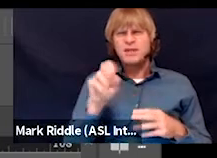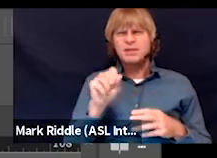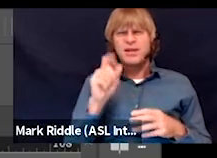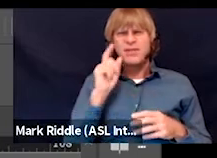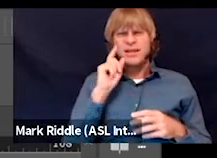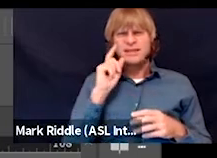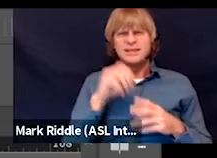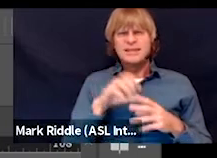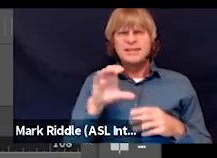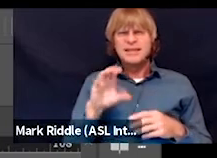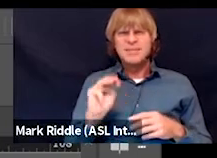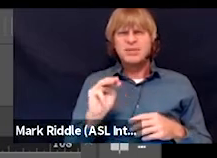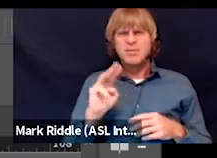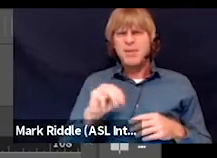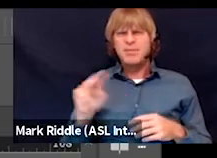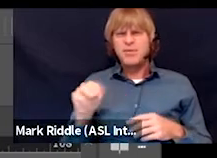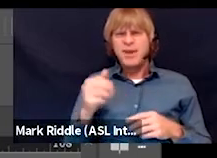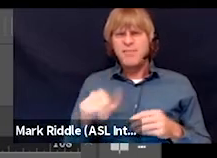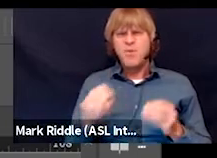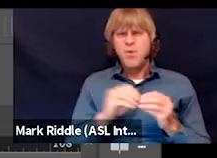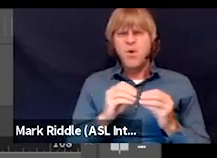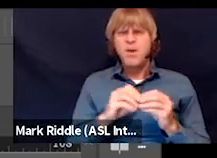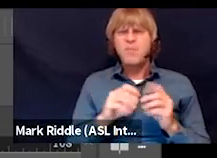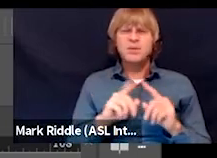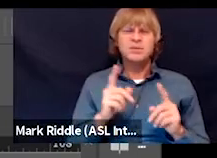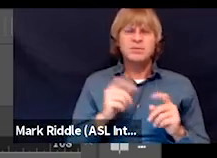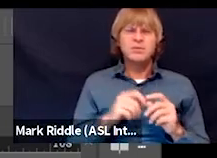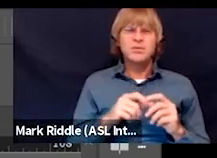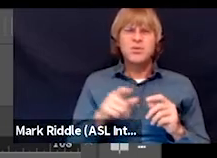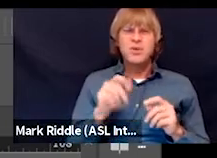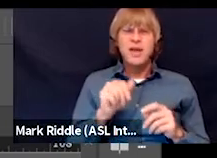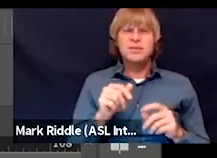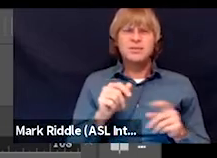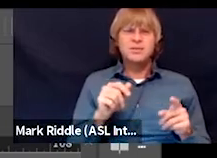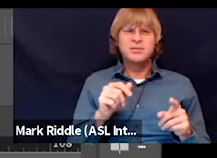thinks in centimeters or millimeters very much, but you can